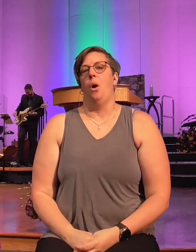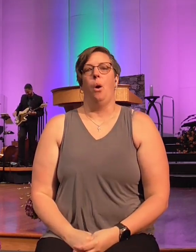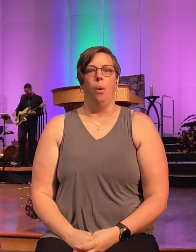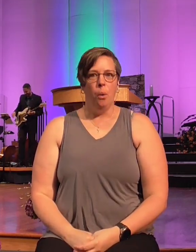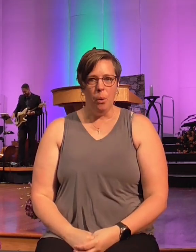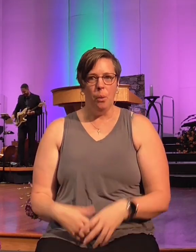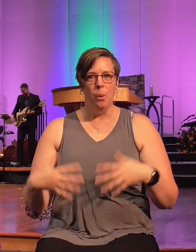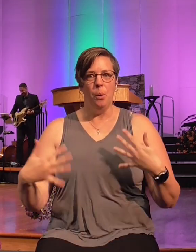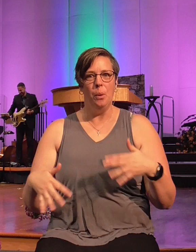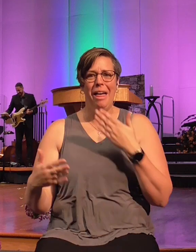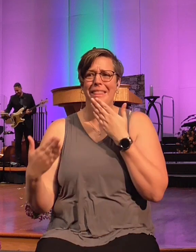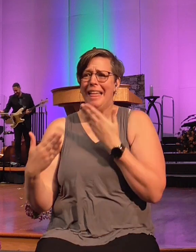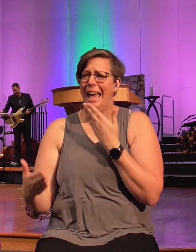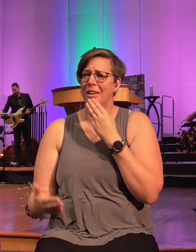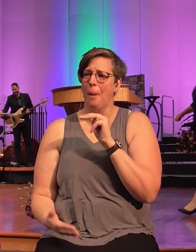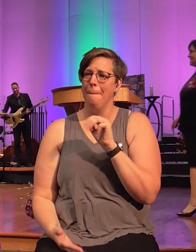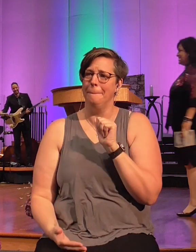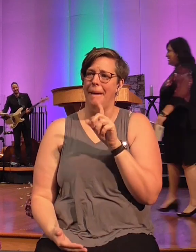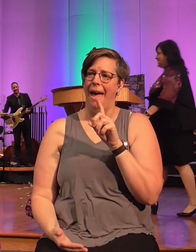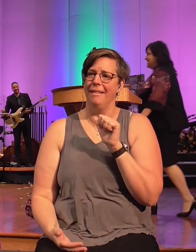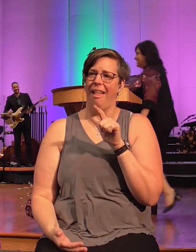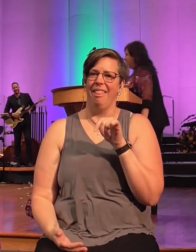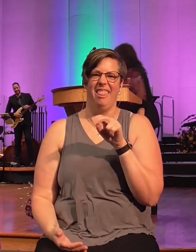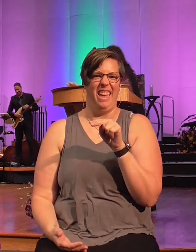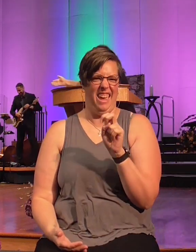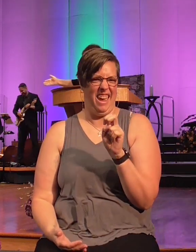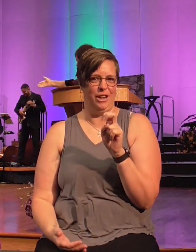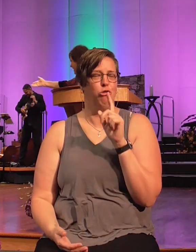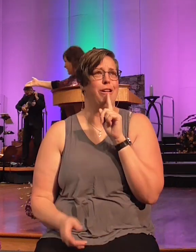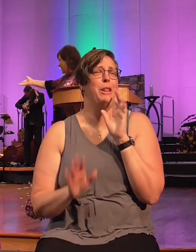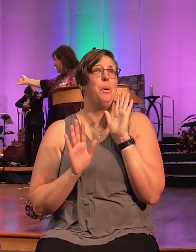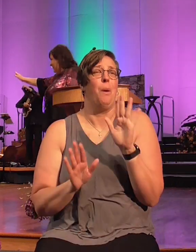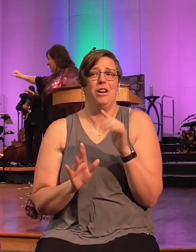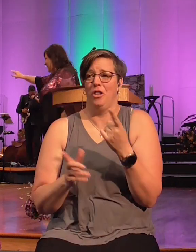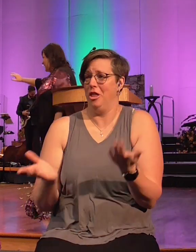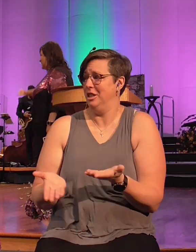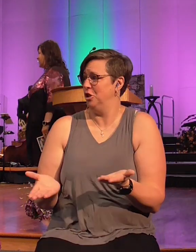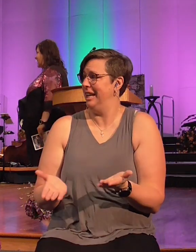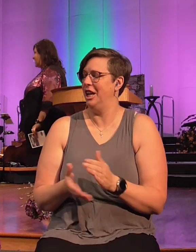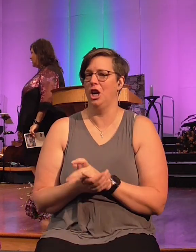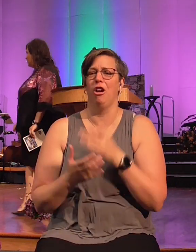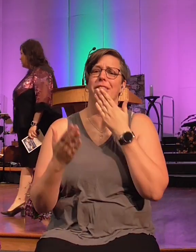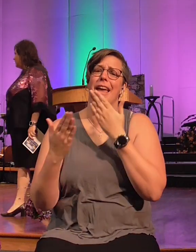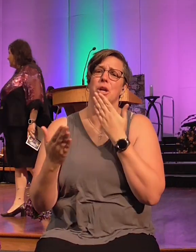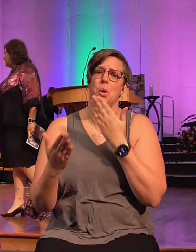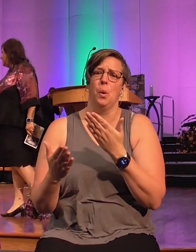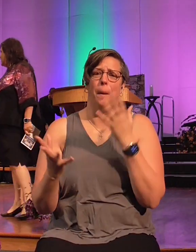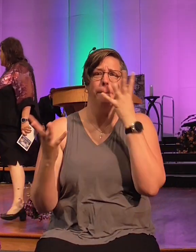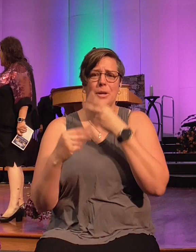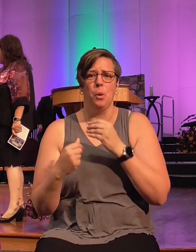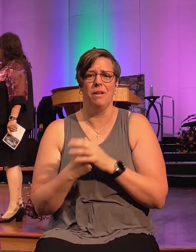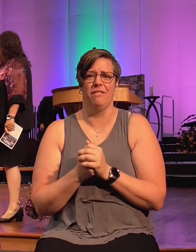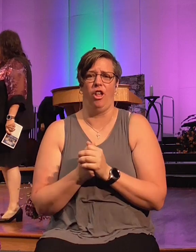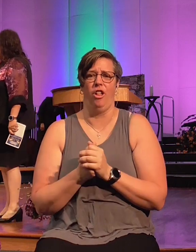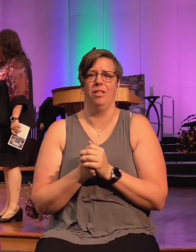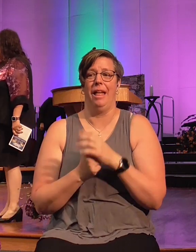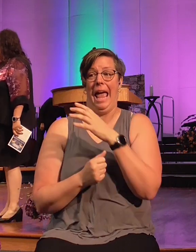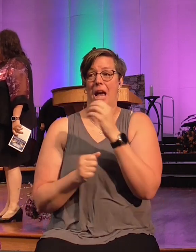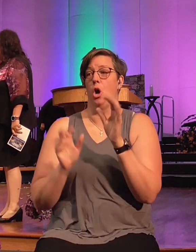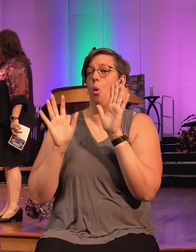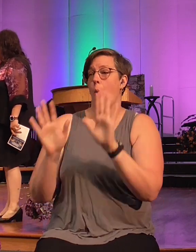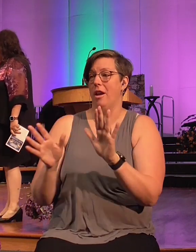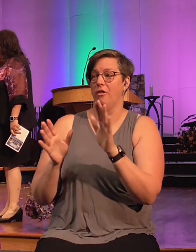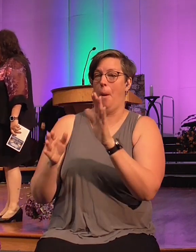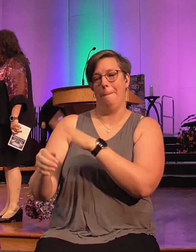Oh, thank you, Madeline. It's so wonderful to have you here. Thank you, thank you. Beautiful. And our wonderful